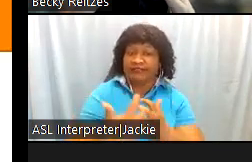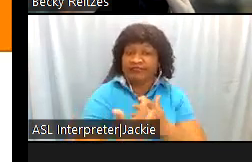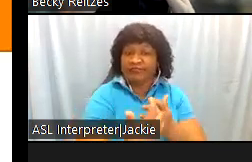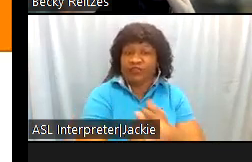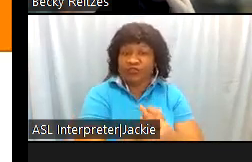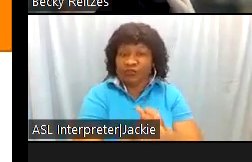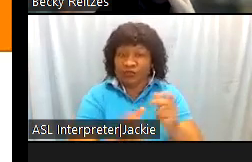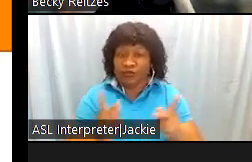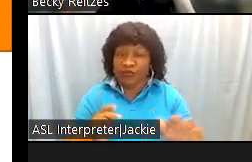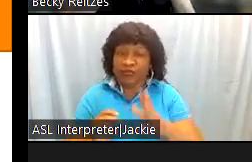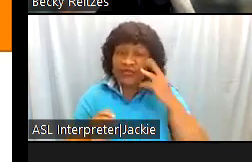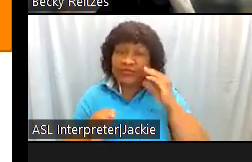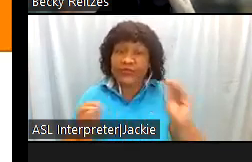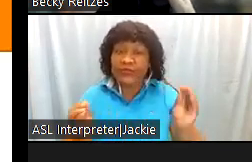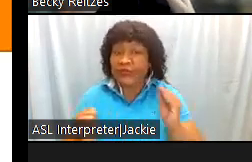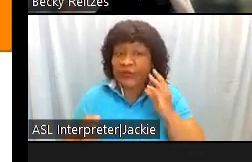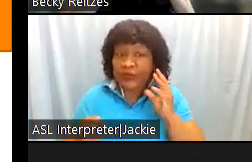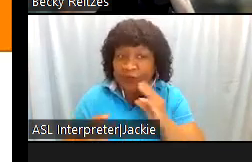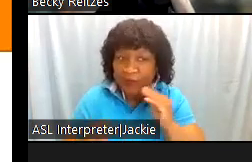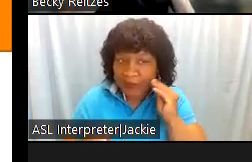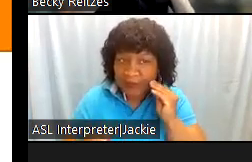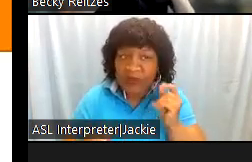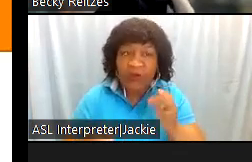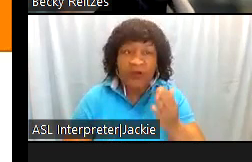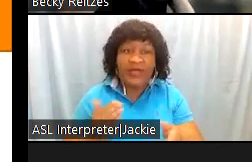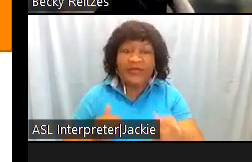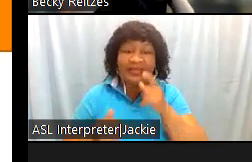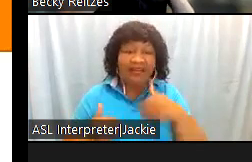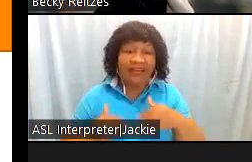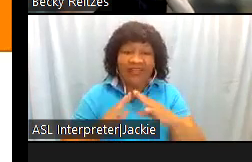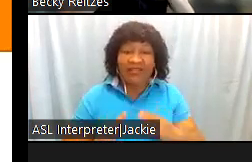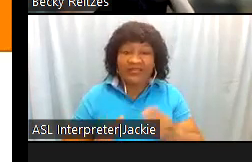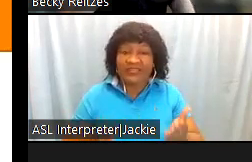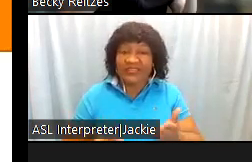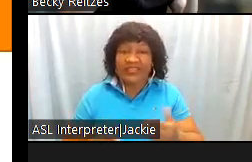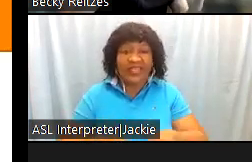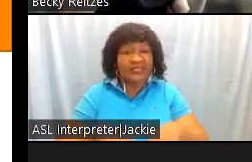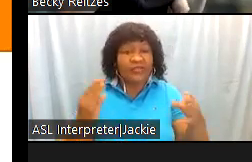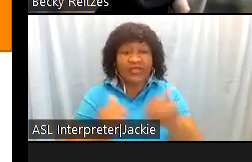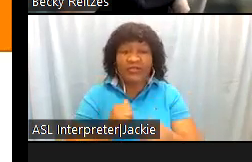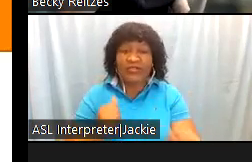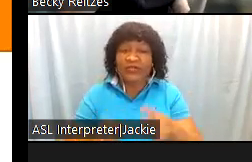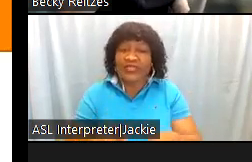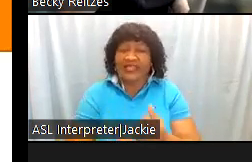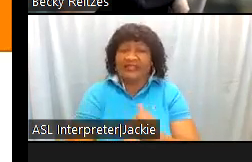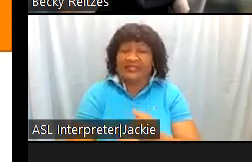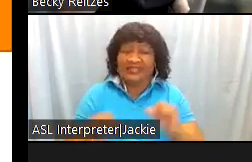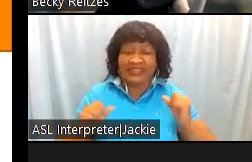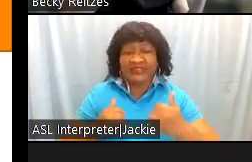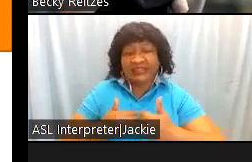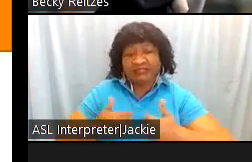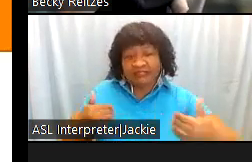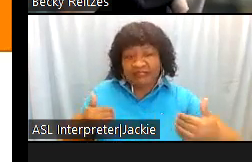support people experiencing homelessness or unstable housing conditions, are open to anyone who can't safely isolate